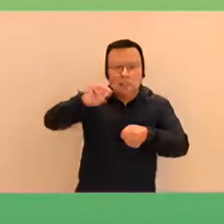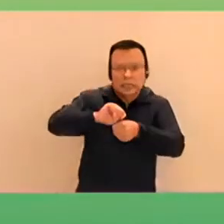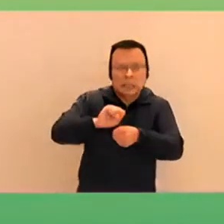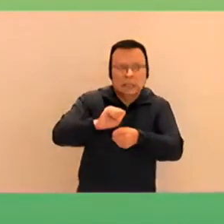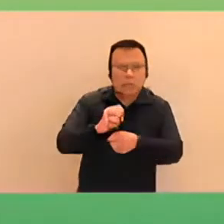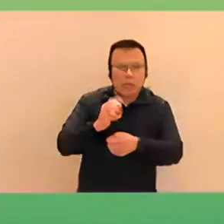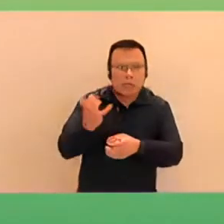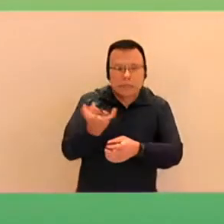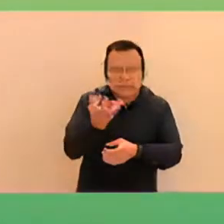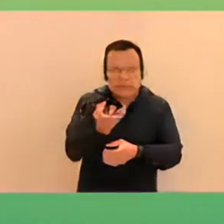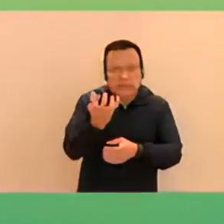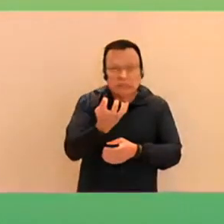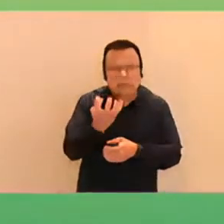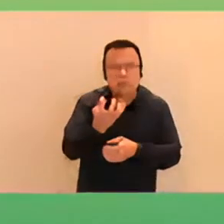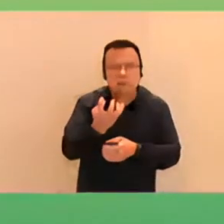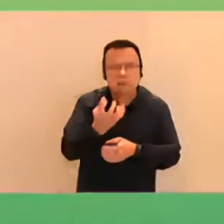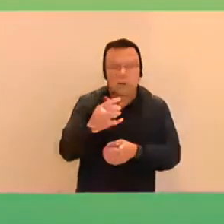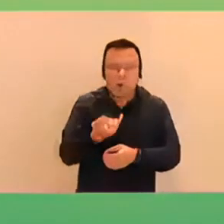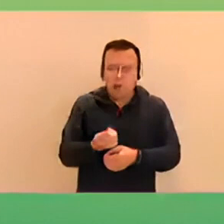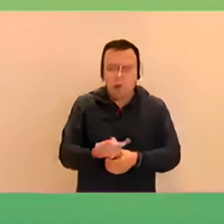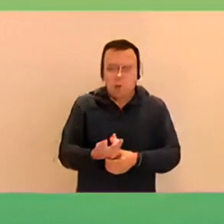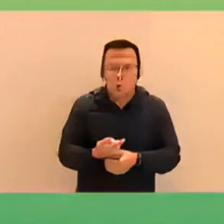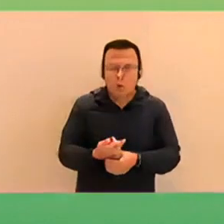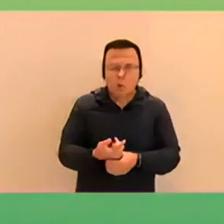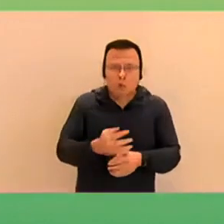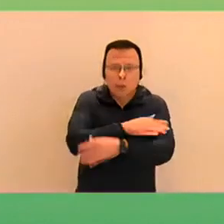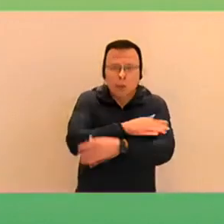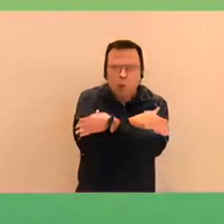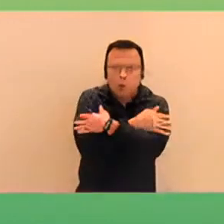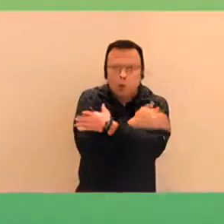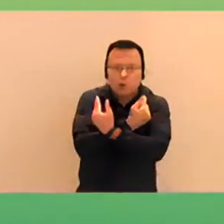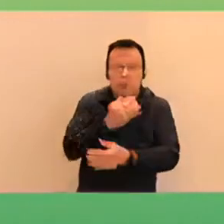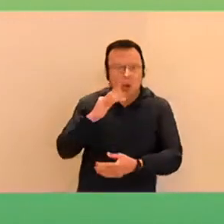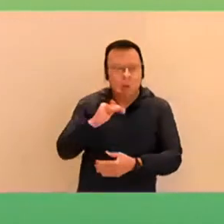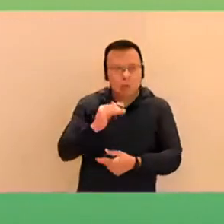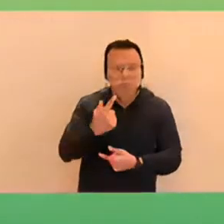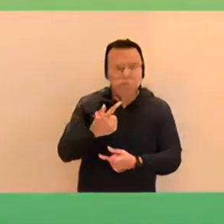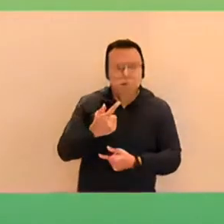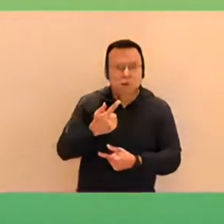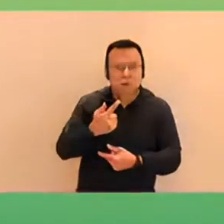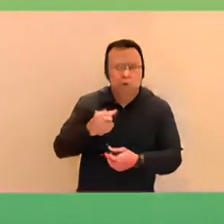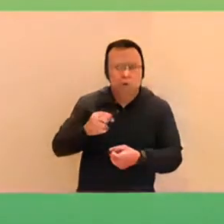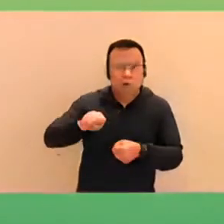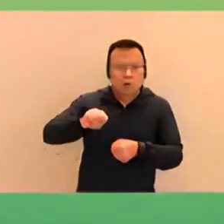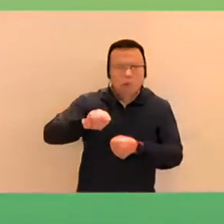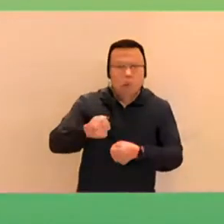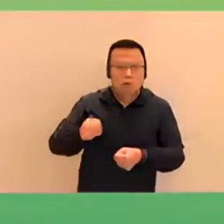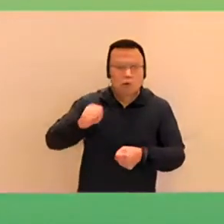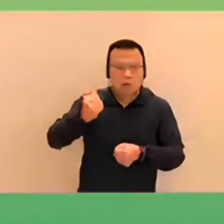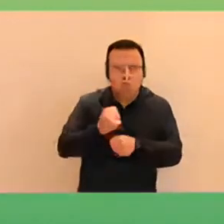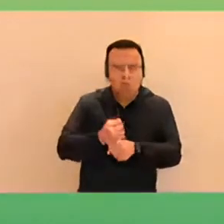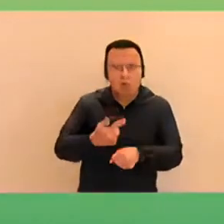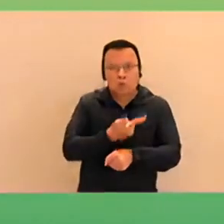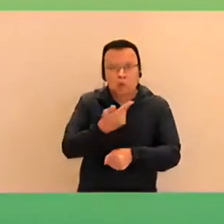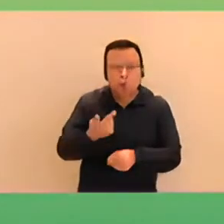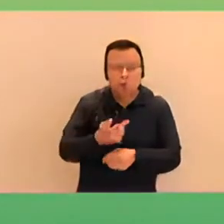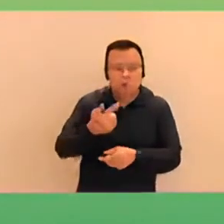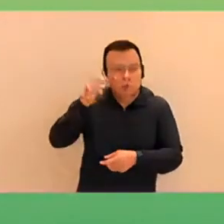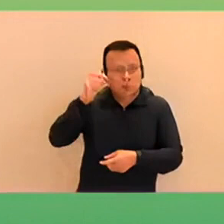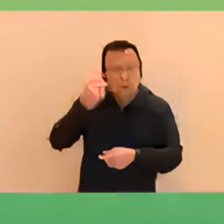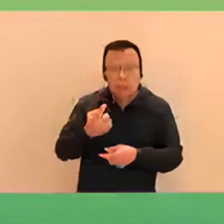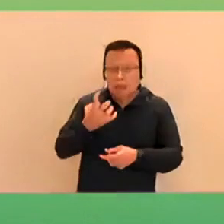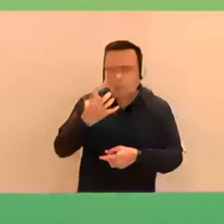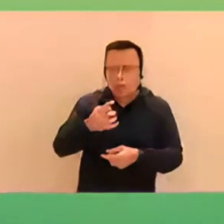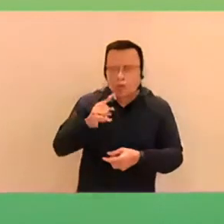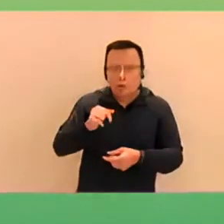this. So after a lot of research, we found that we could adopt some kind of a new type of geothermal heat